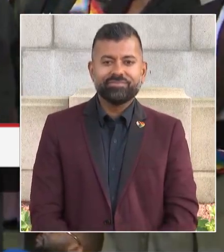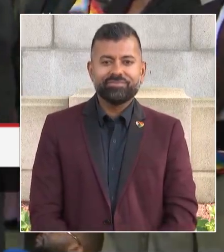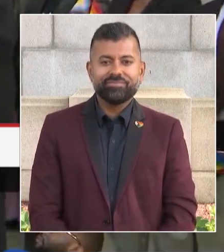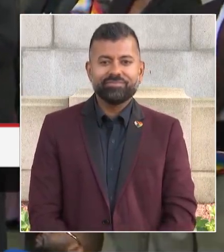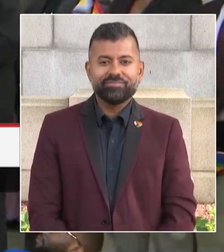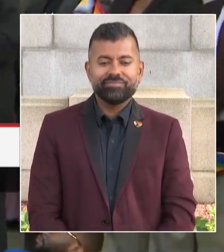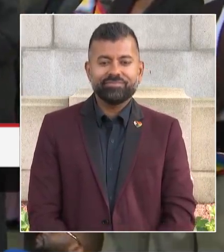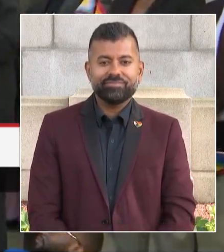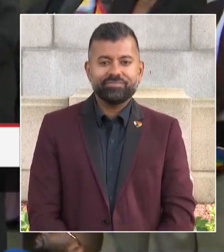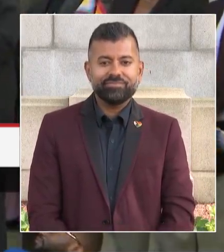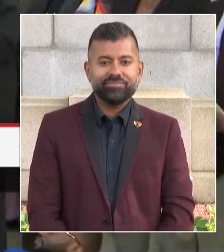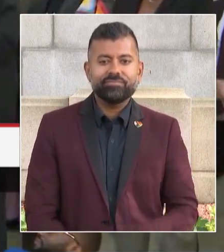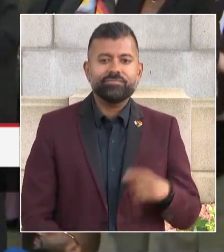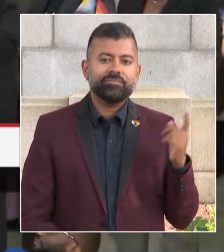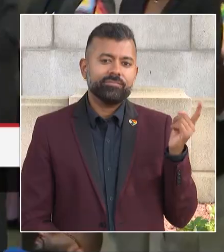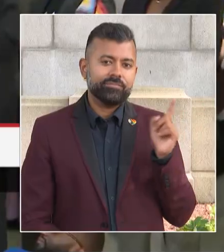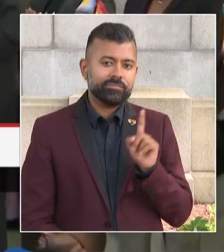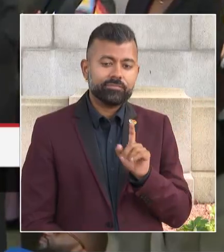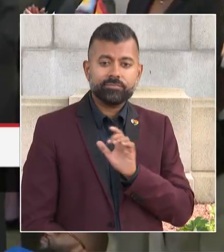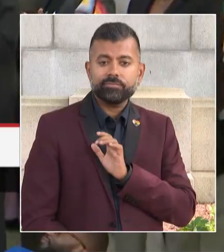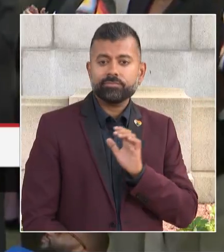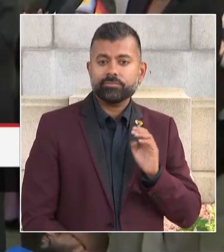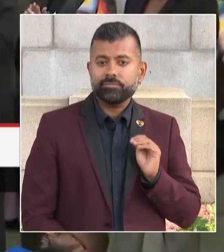Happy World Pride, everybody!